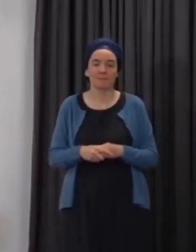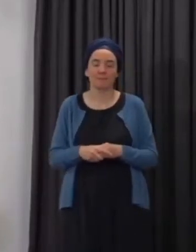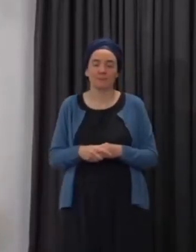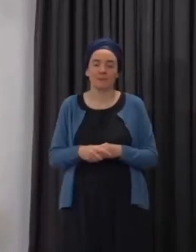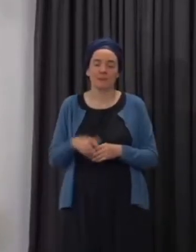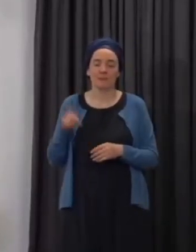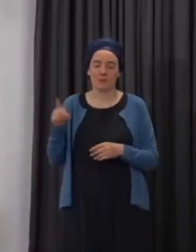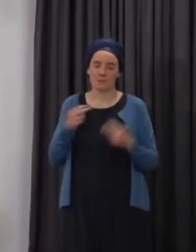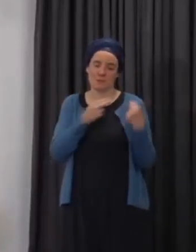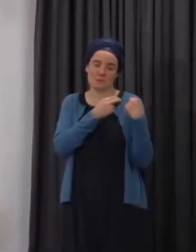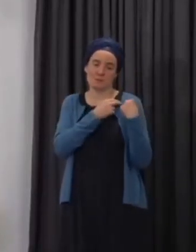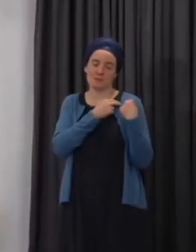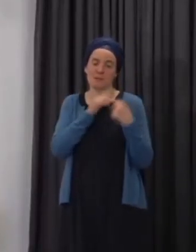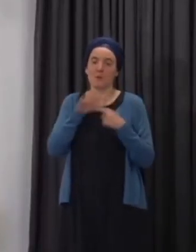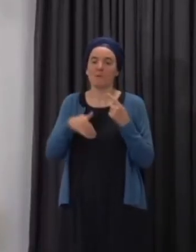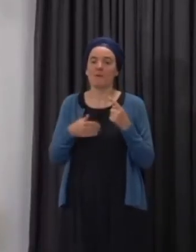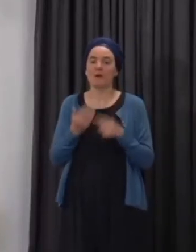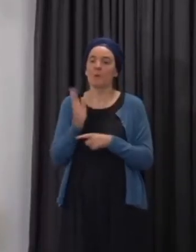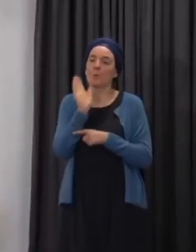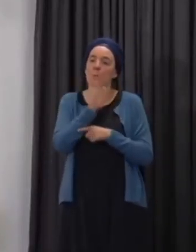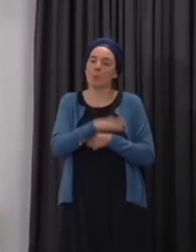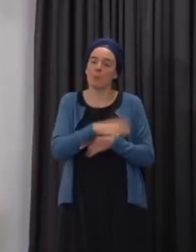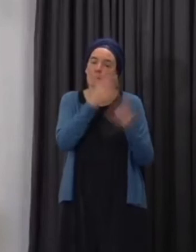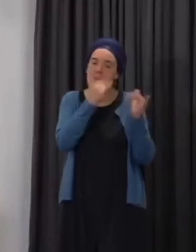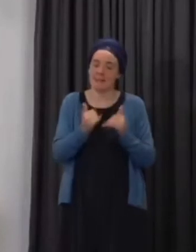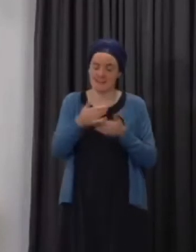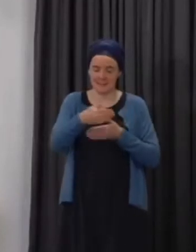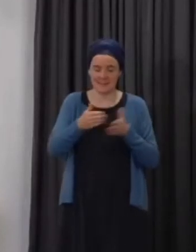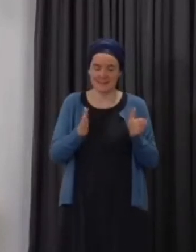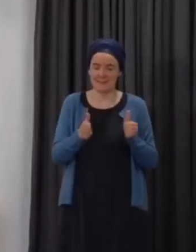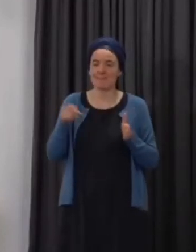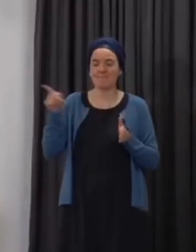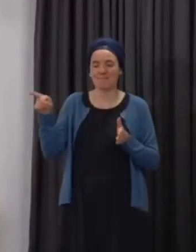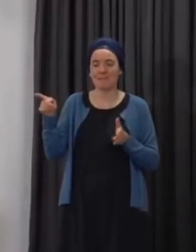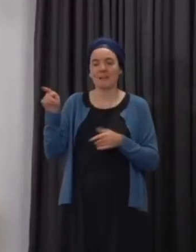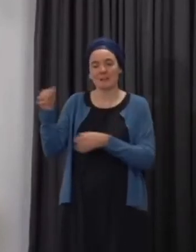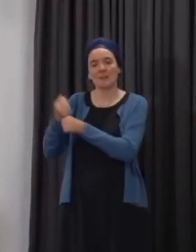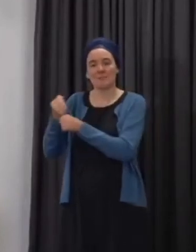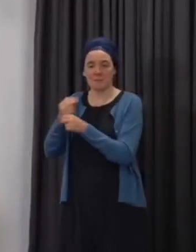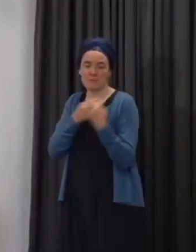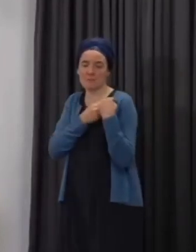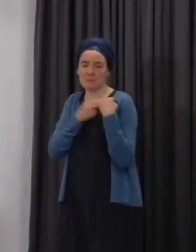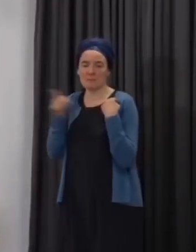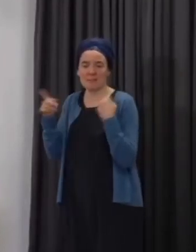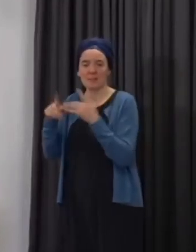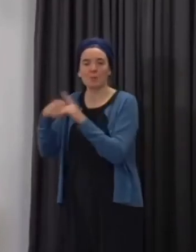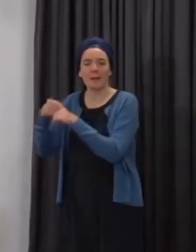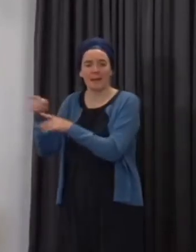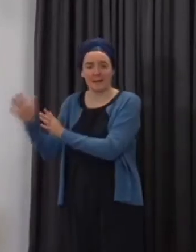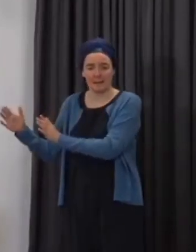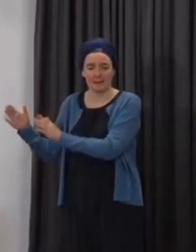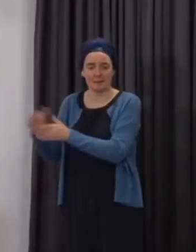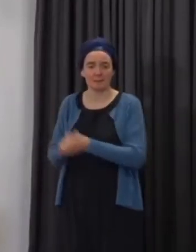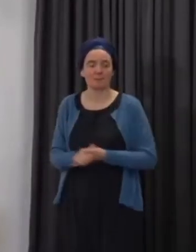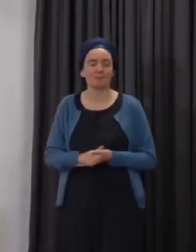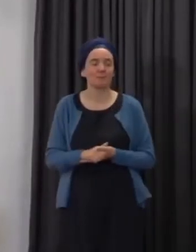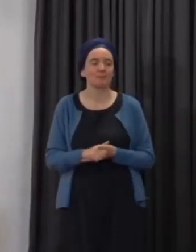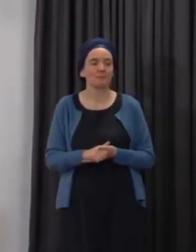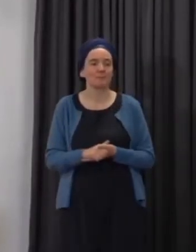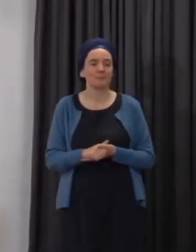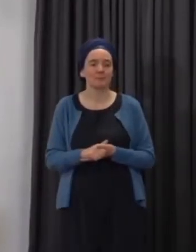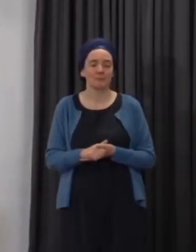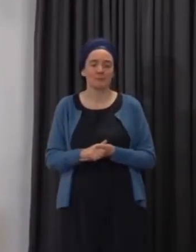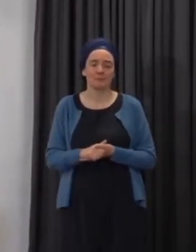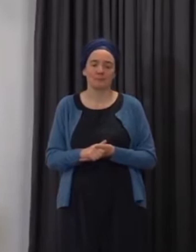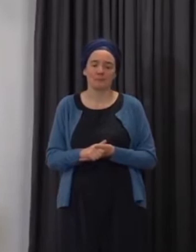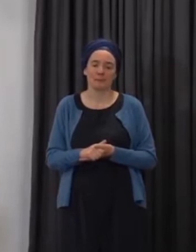UK government. And at this point, I haven't had the sort of detail of concerns you've had raised with you, but of course we'll want to continue to assure